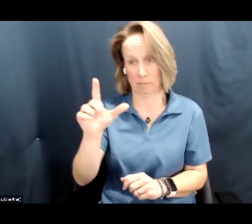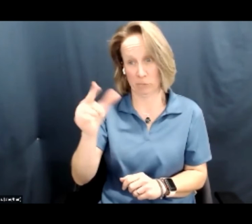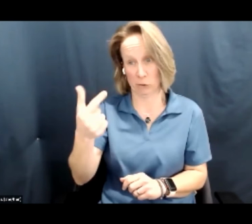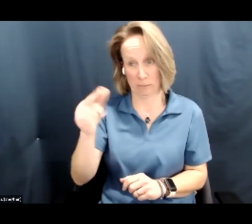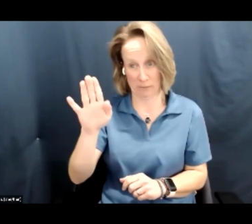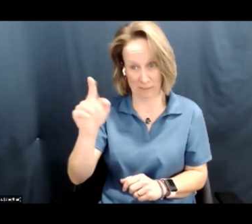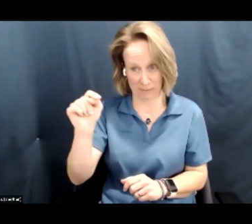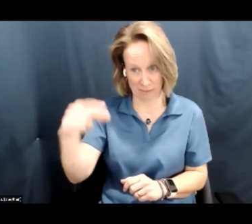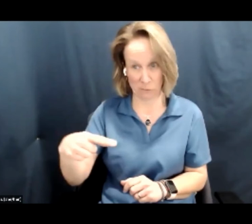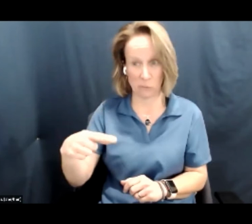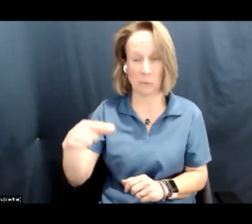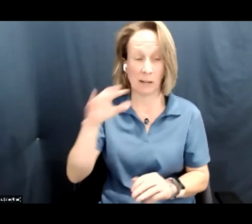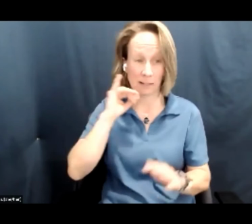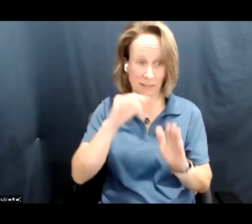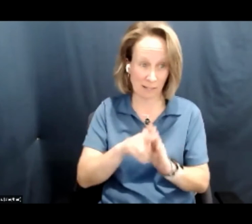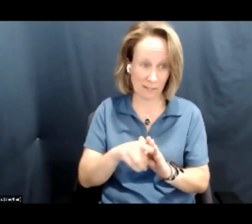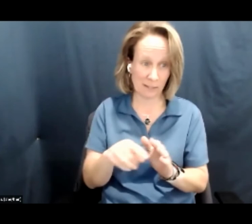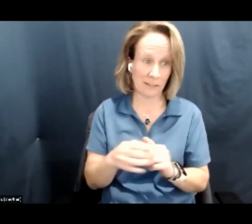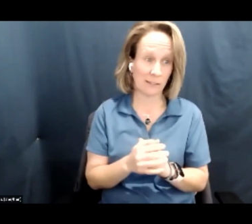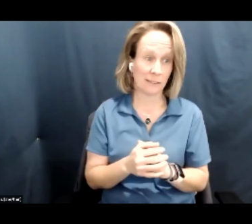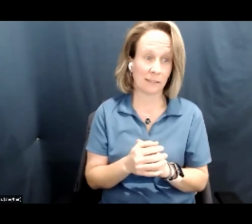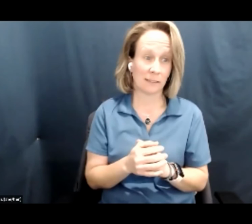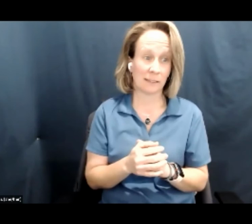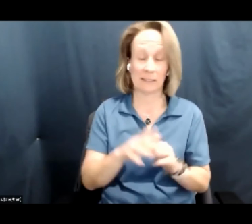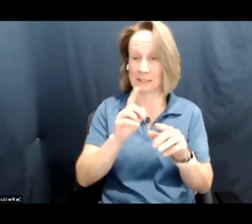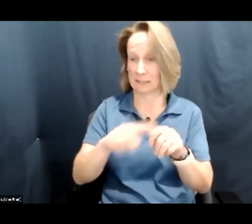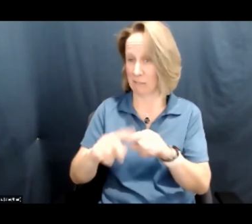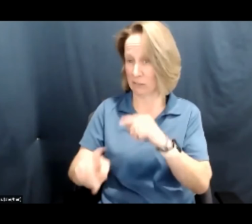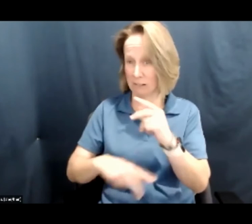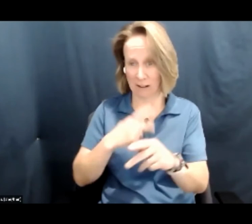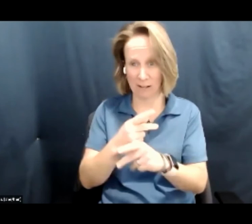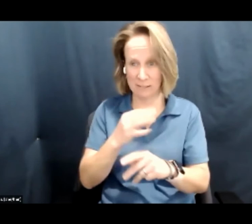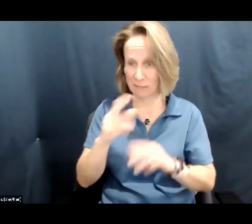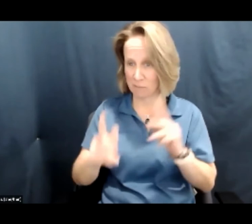There are different types of people. Some people,